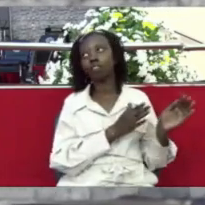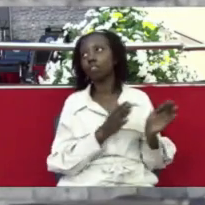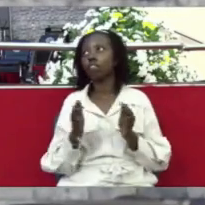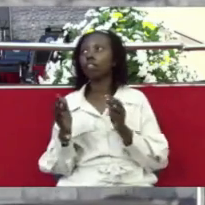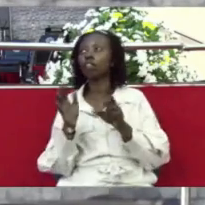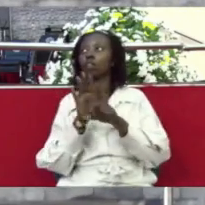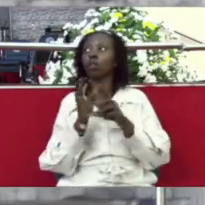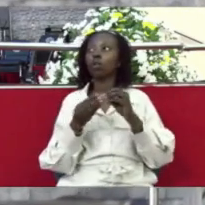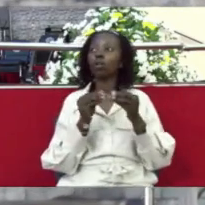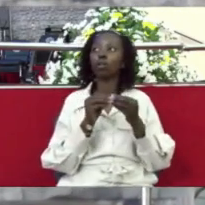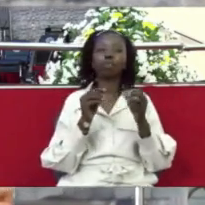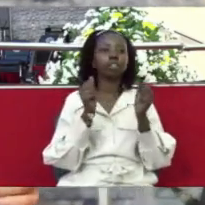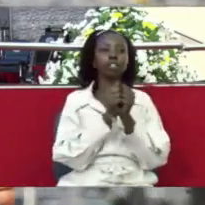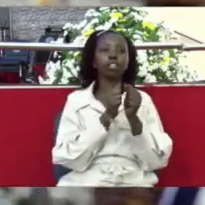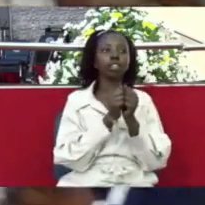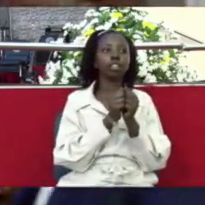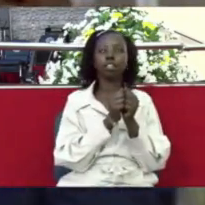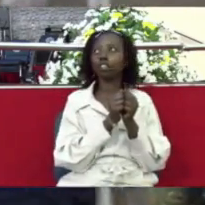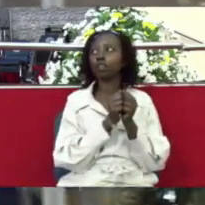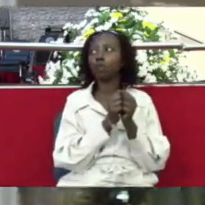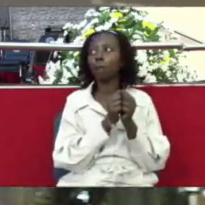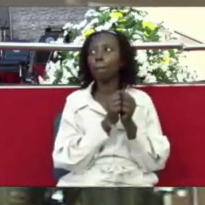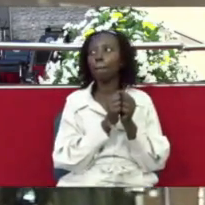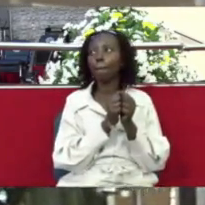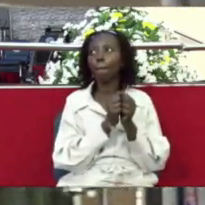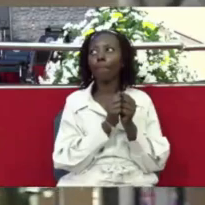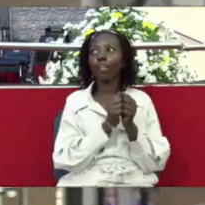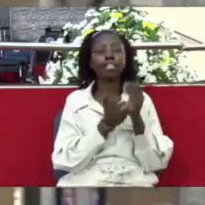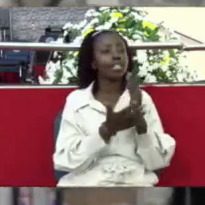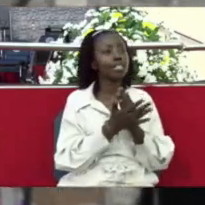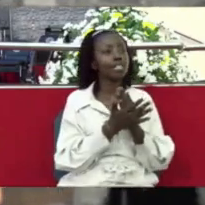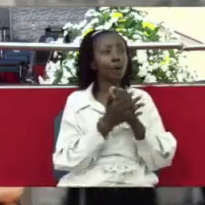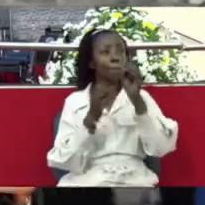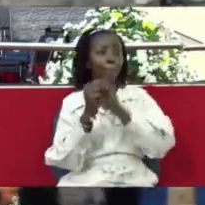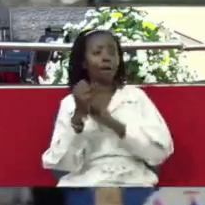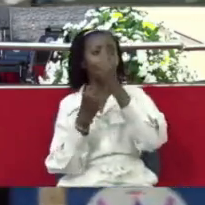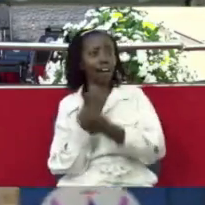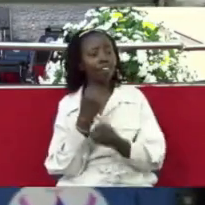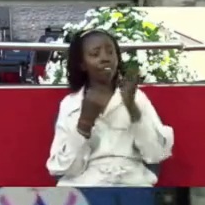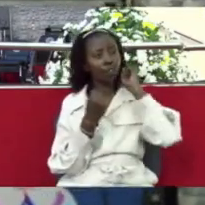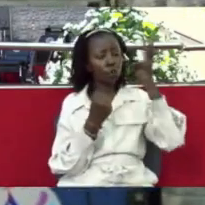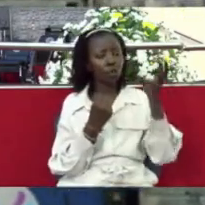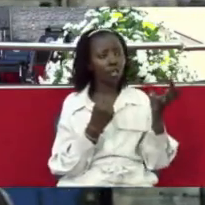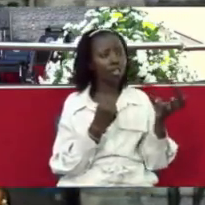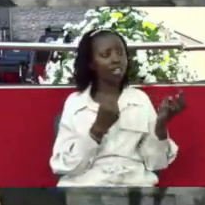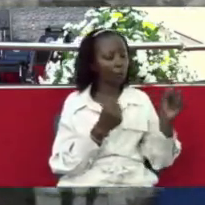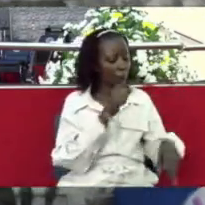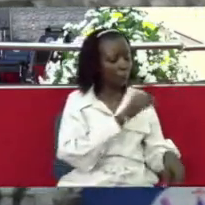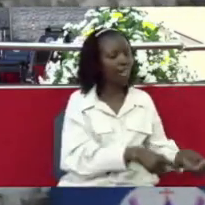harvest is for sowing again. Baadhi ya mavuno yako ni ya kupanda mara tena. You never spend all your money on